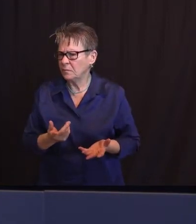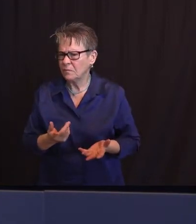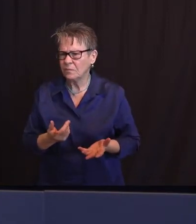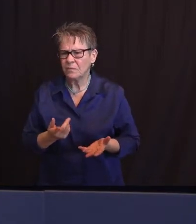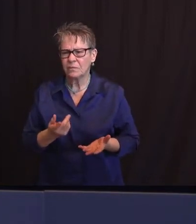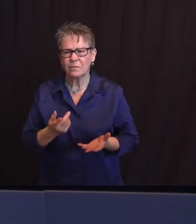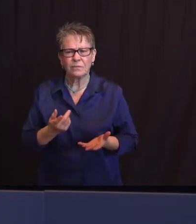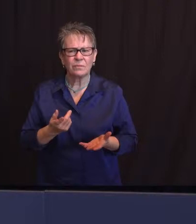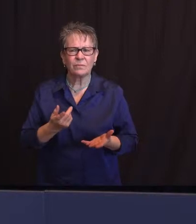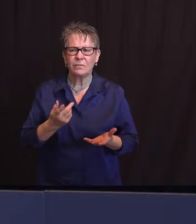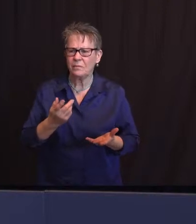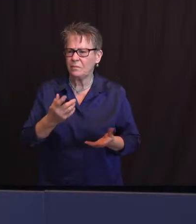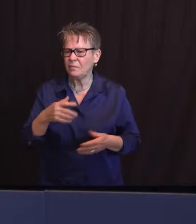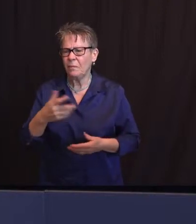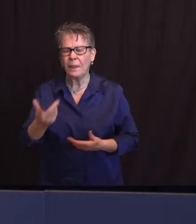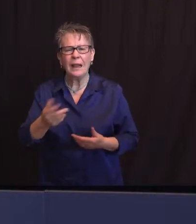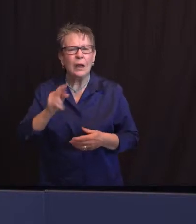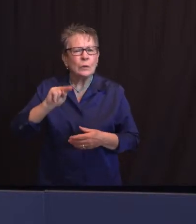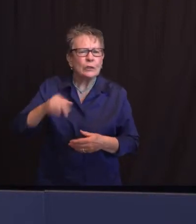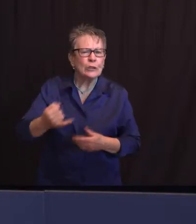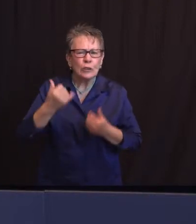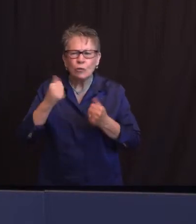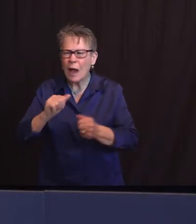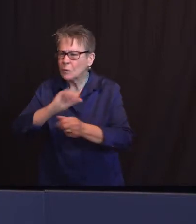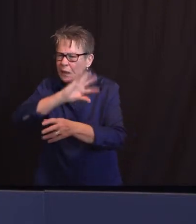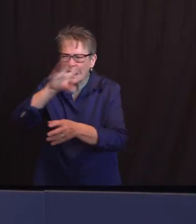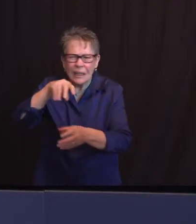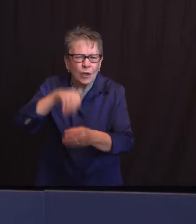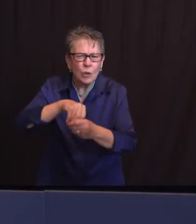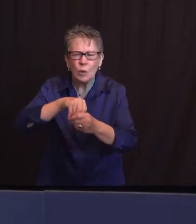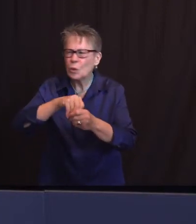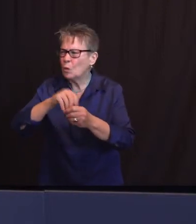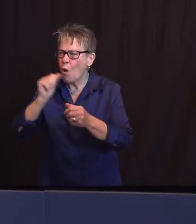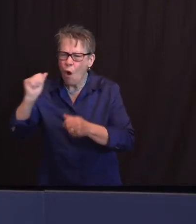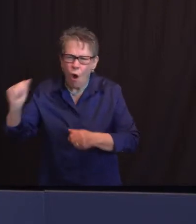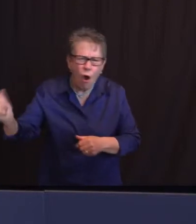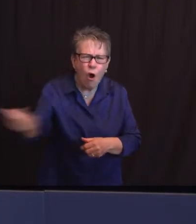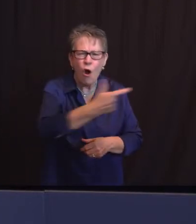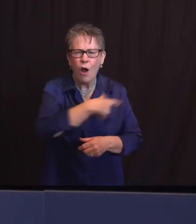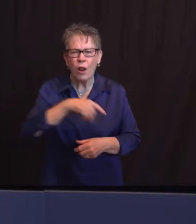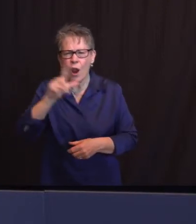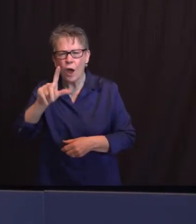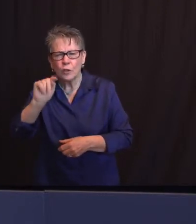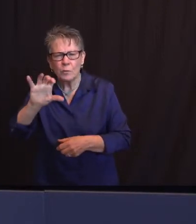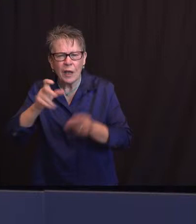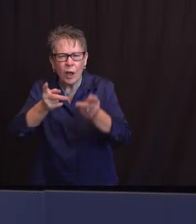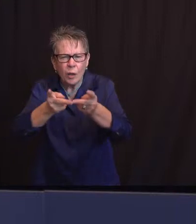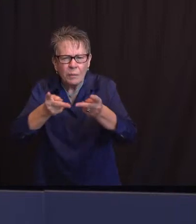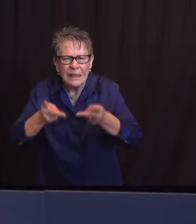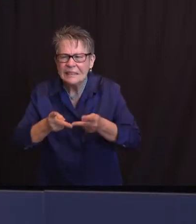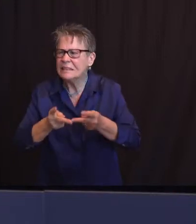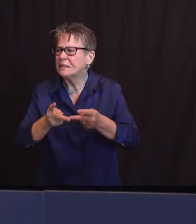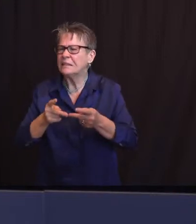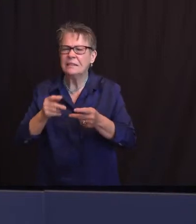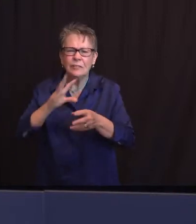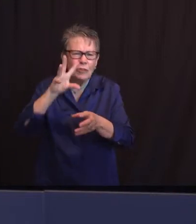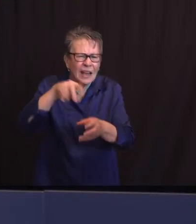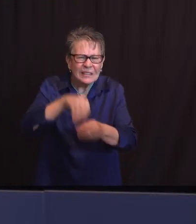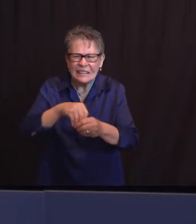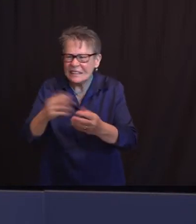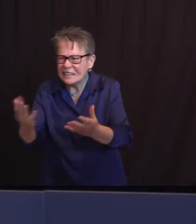federal pharmacy partnership for long-term care program, as many as possible. Through this program,